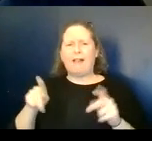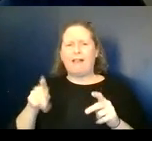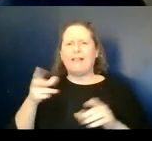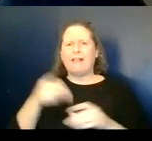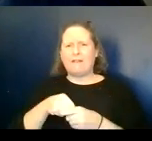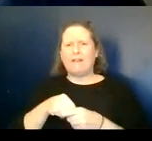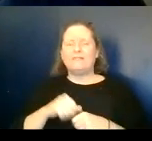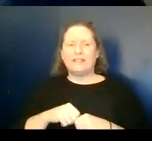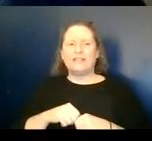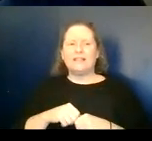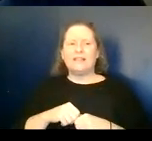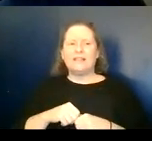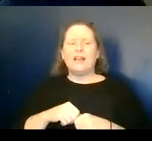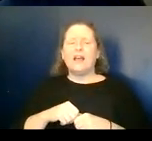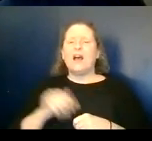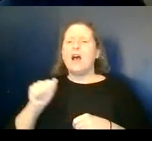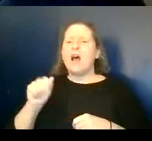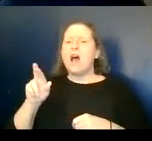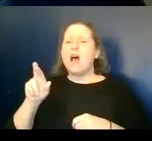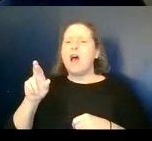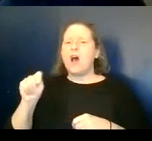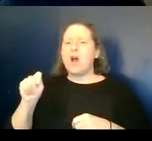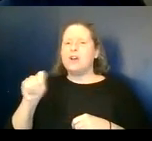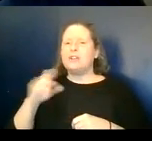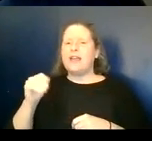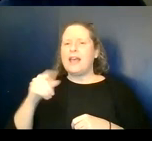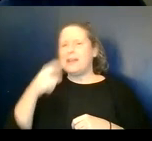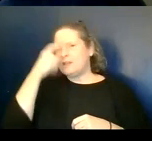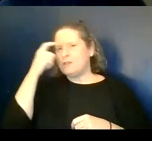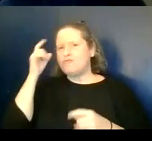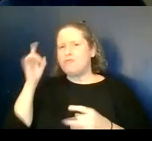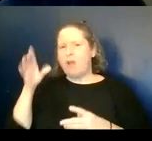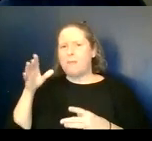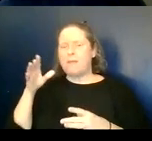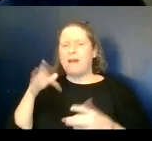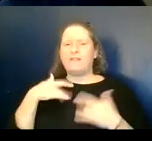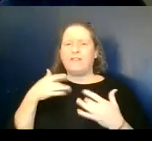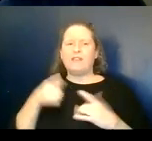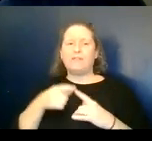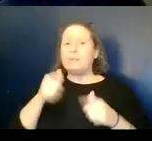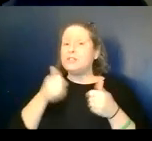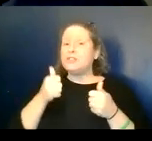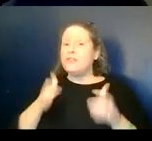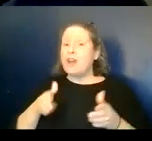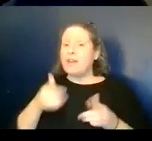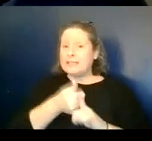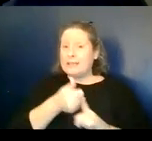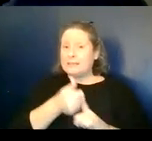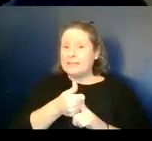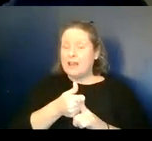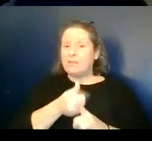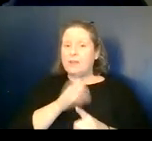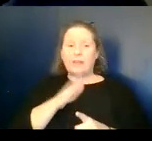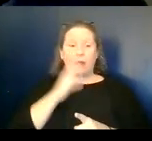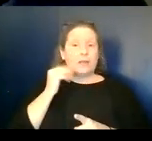going to do a art and trauma recovery event and hear from survivors who have turned their